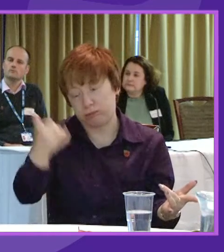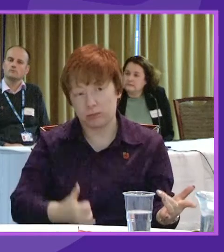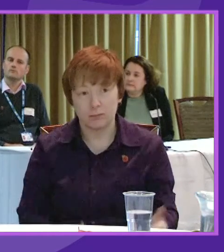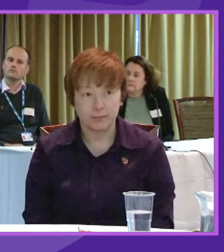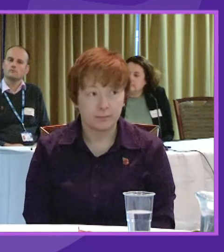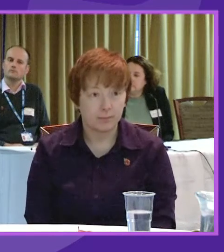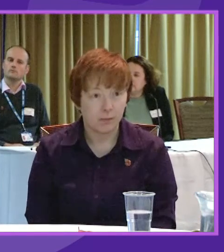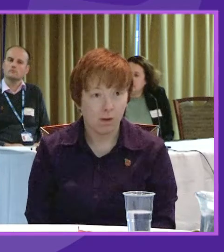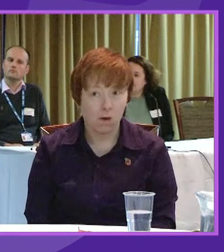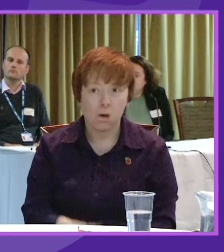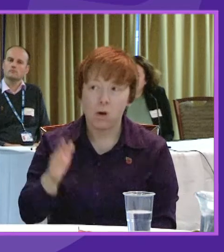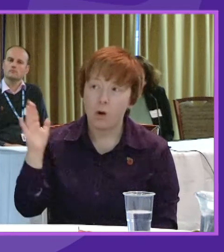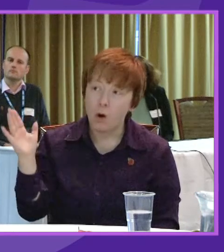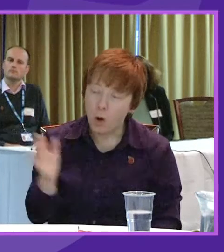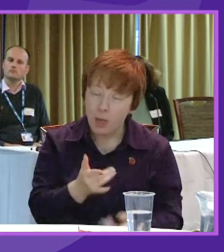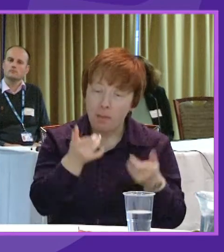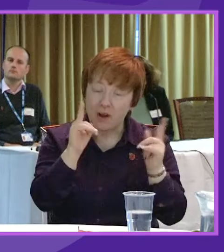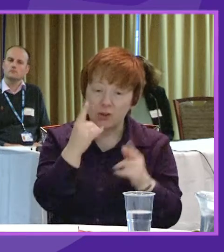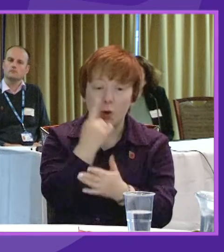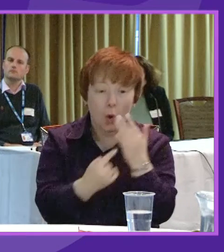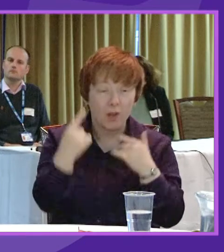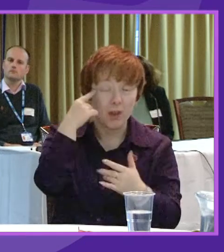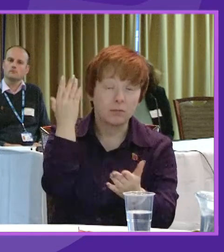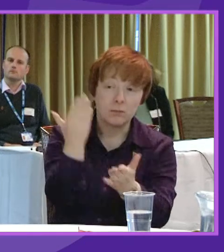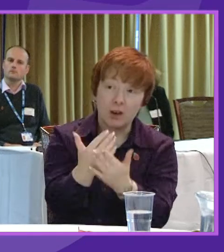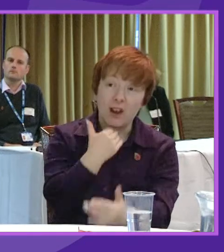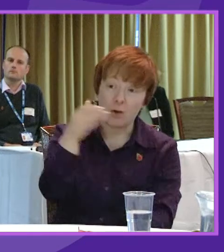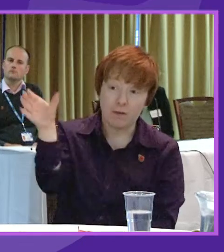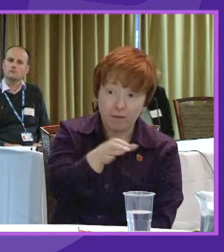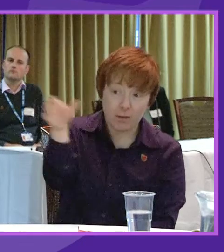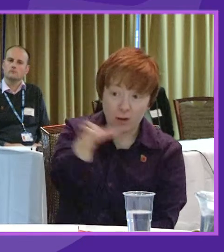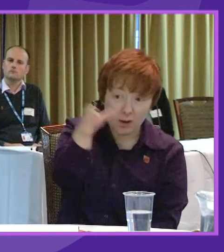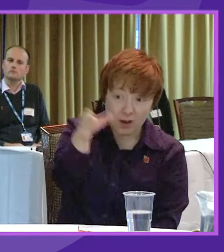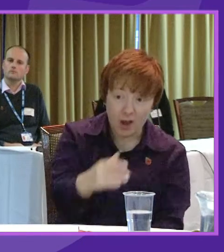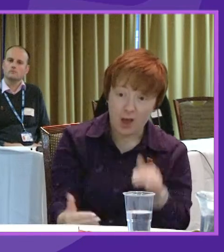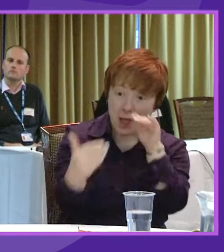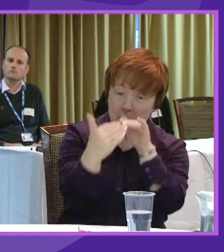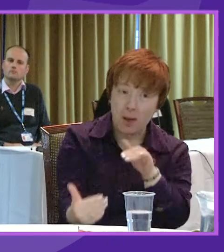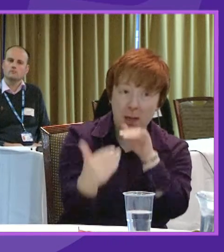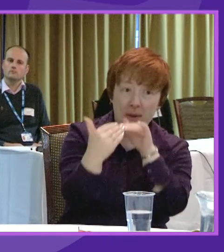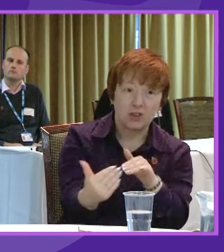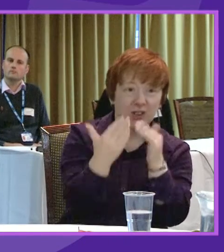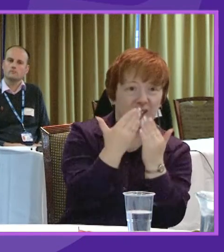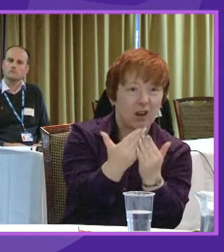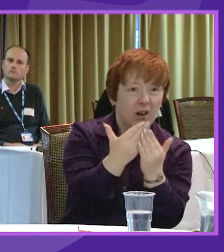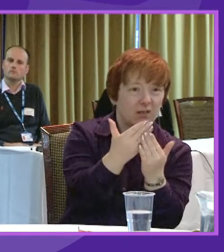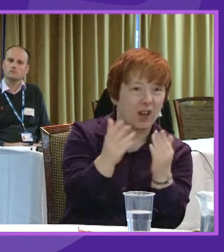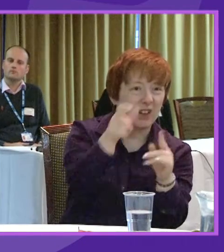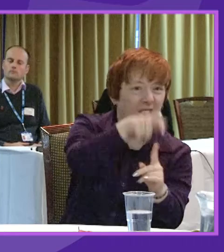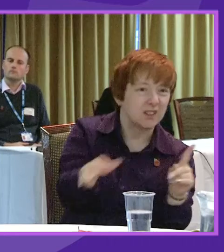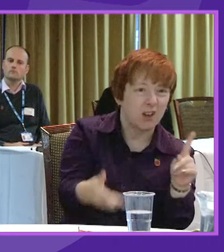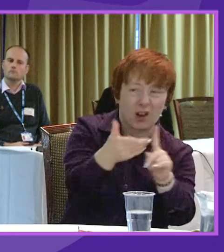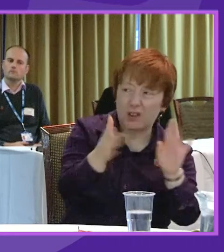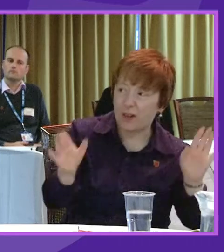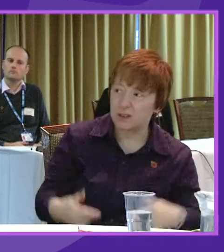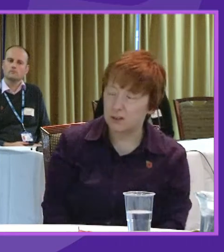part of a machine. All managers seem to care about is, have you got the right number of clients? Are they meeting caseness? Targets are